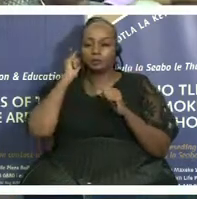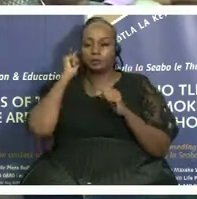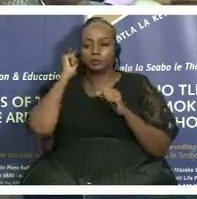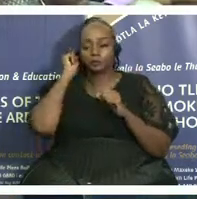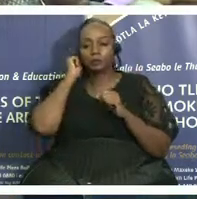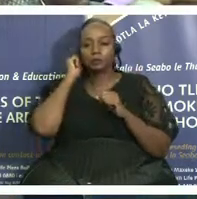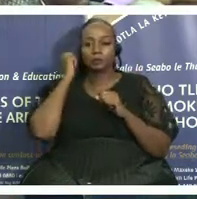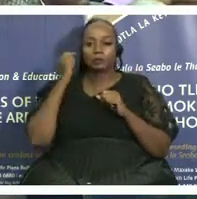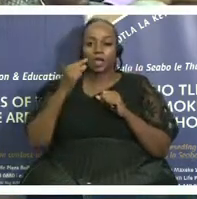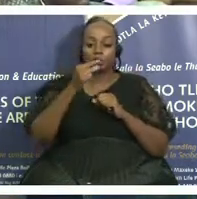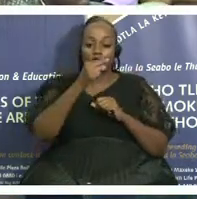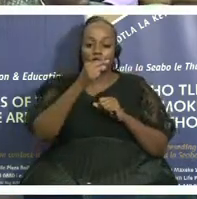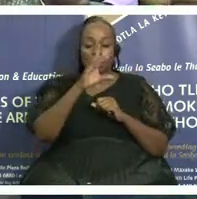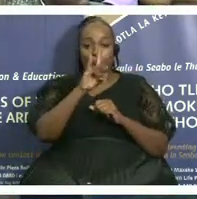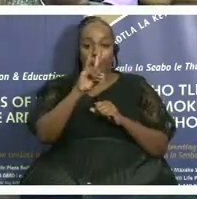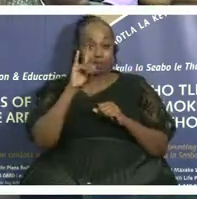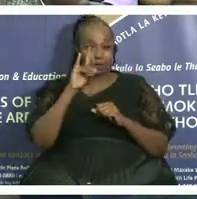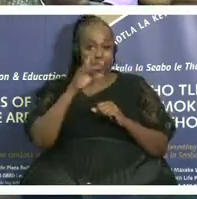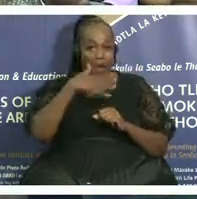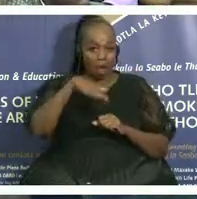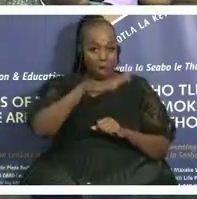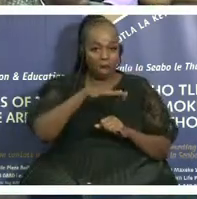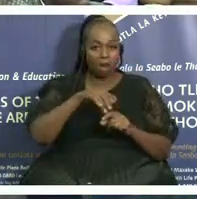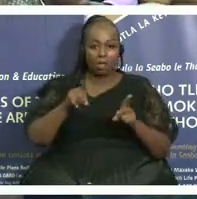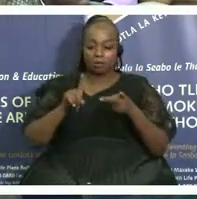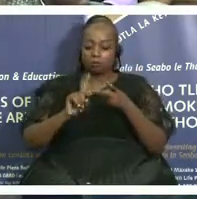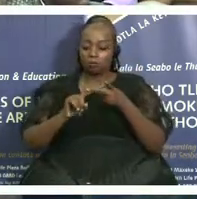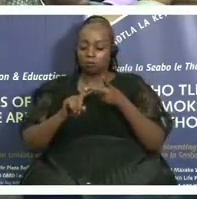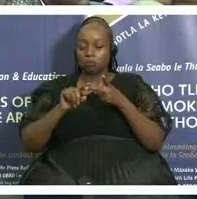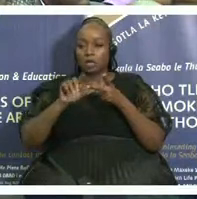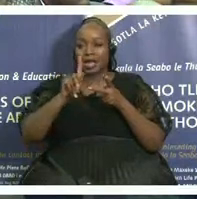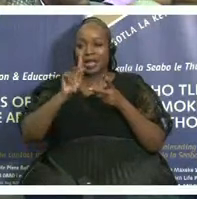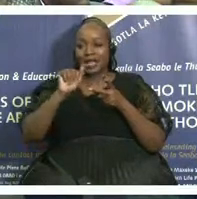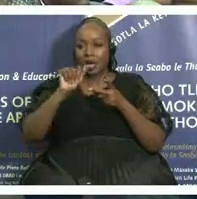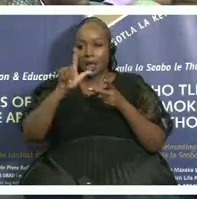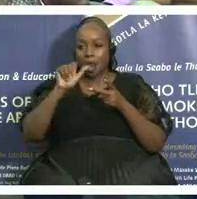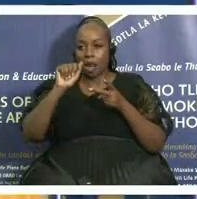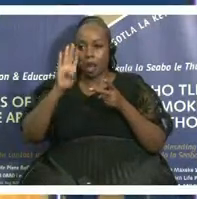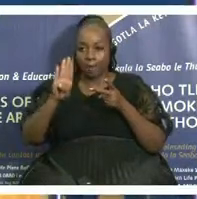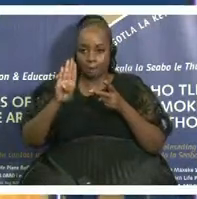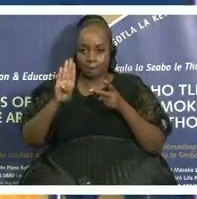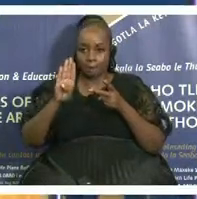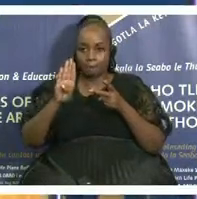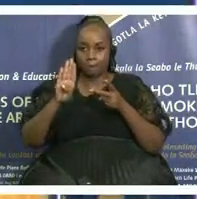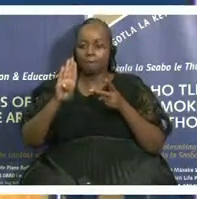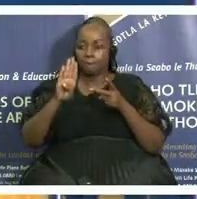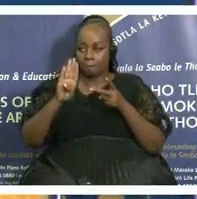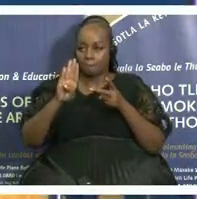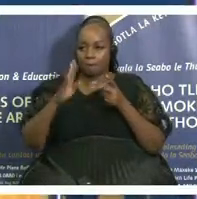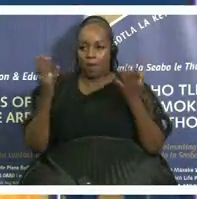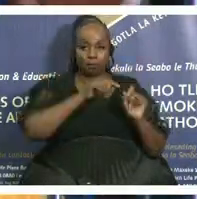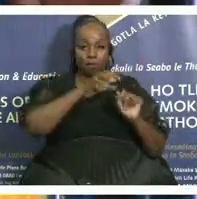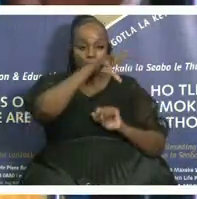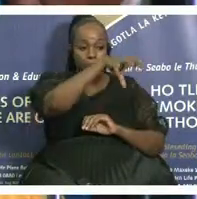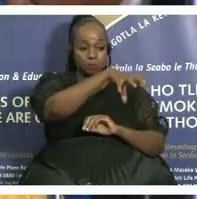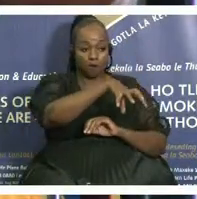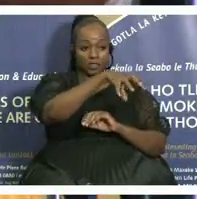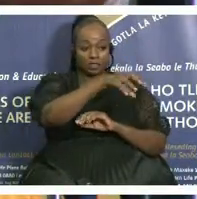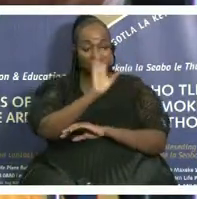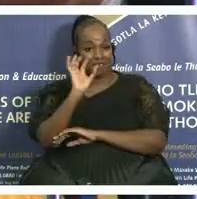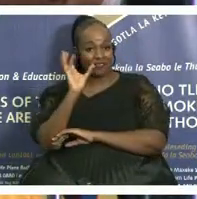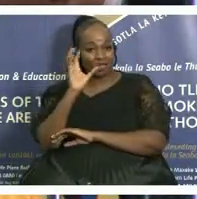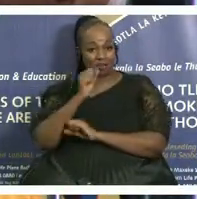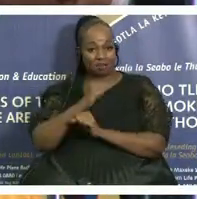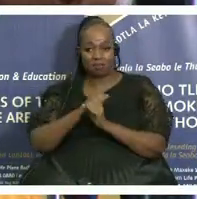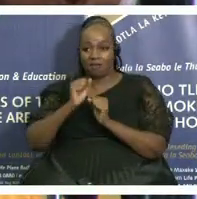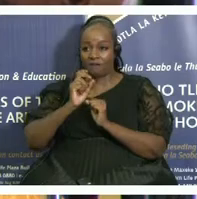Silver and Dark City, as well as the Caleb Mutabi development in Mangawu. The provincial government prioritized as